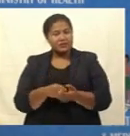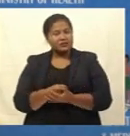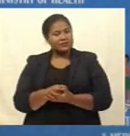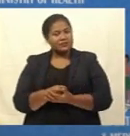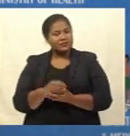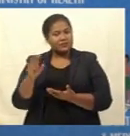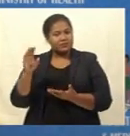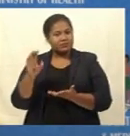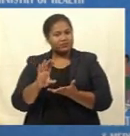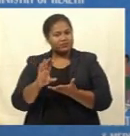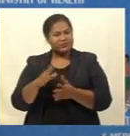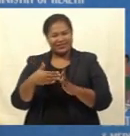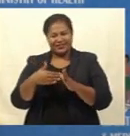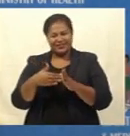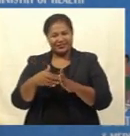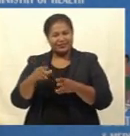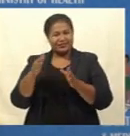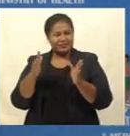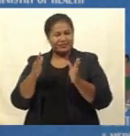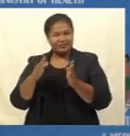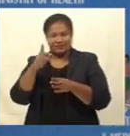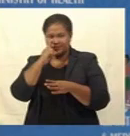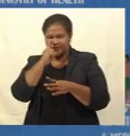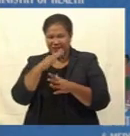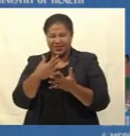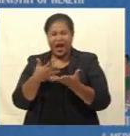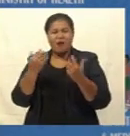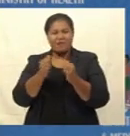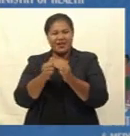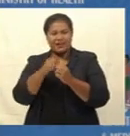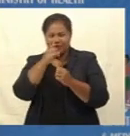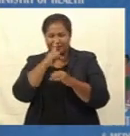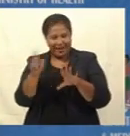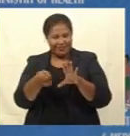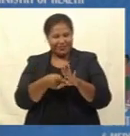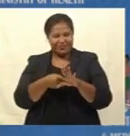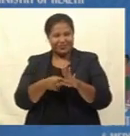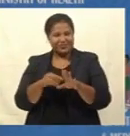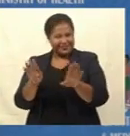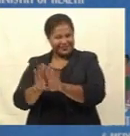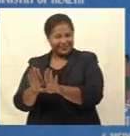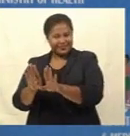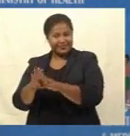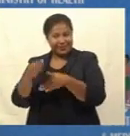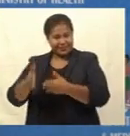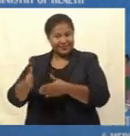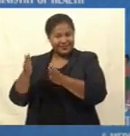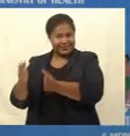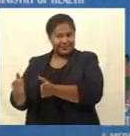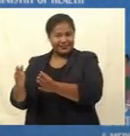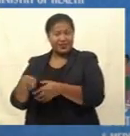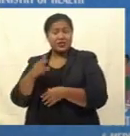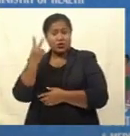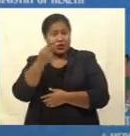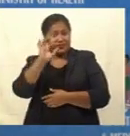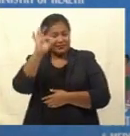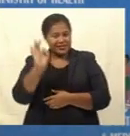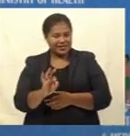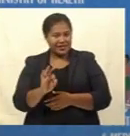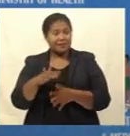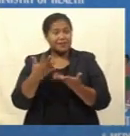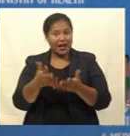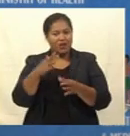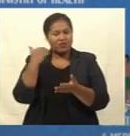quarantine capacity, which is right now 12%. And the Permanent Secretary has also confirmed today that they are